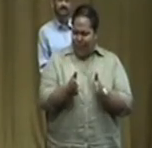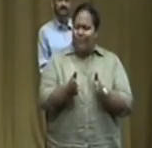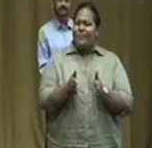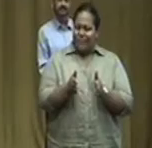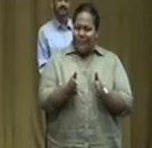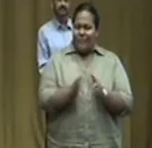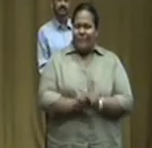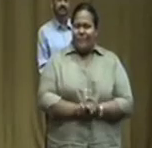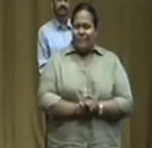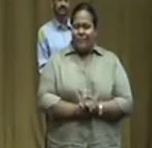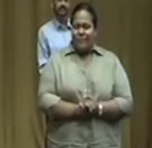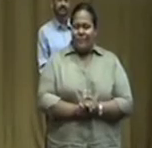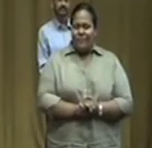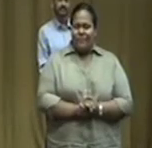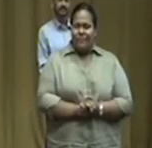about.